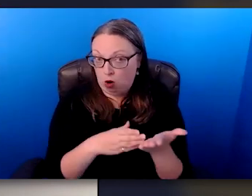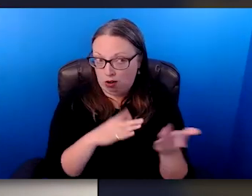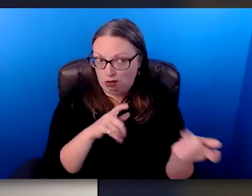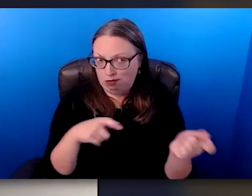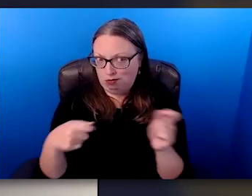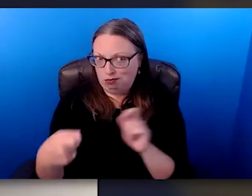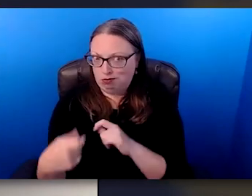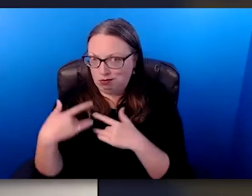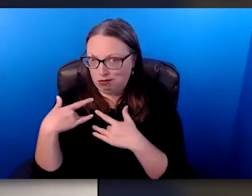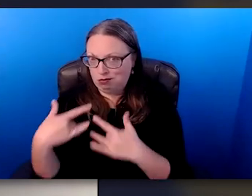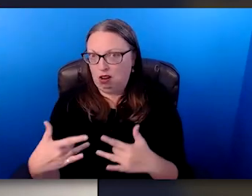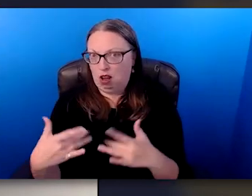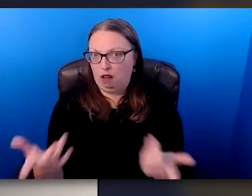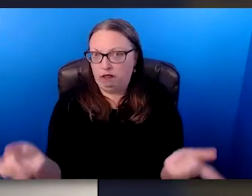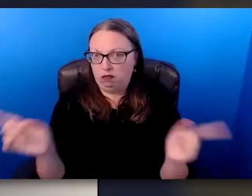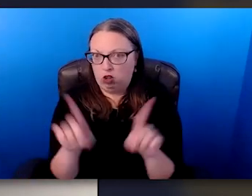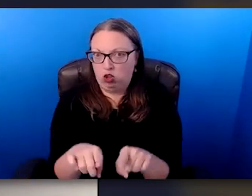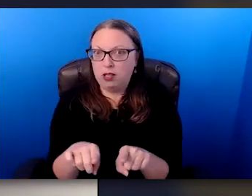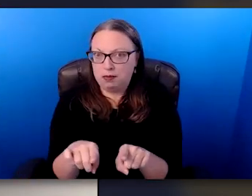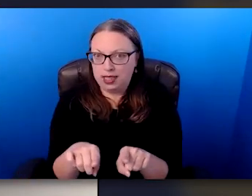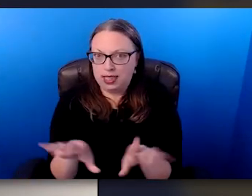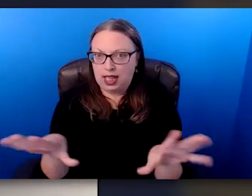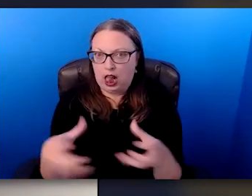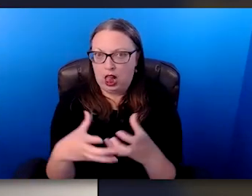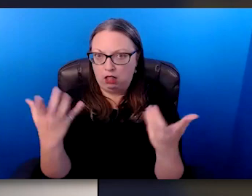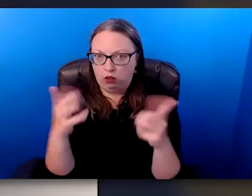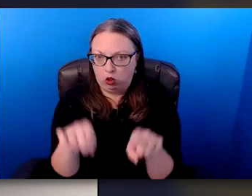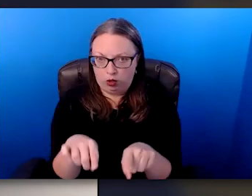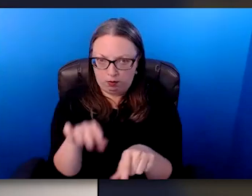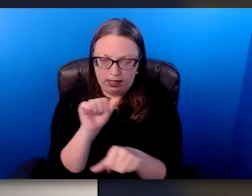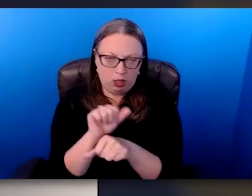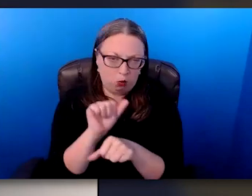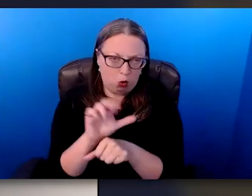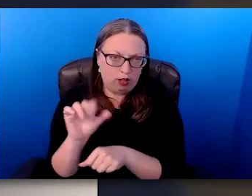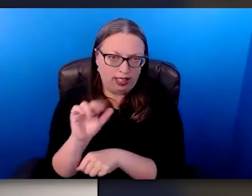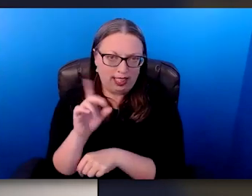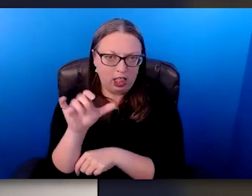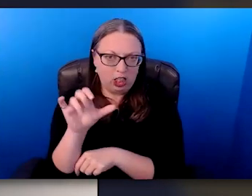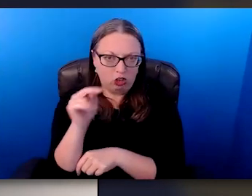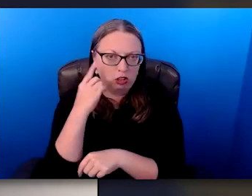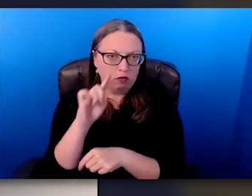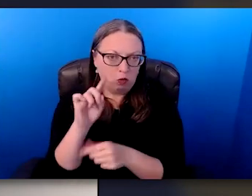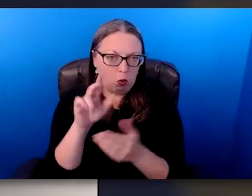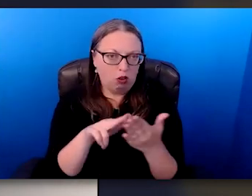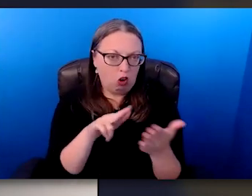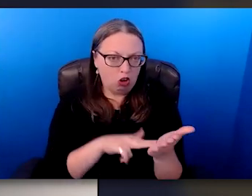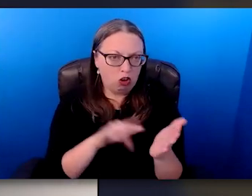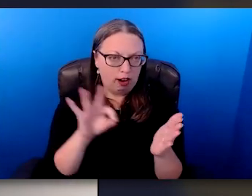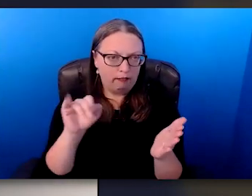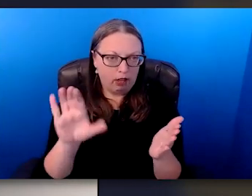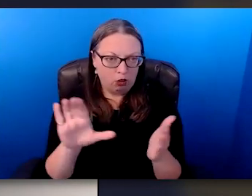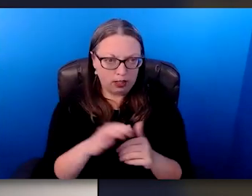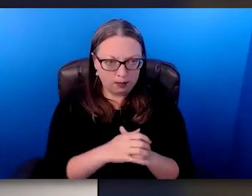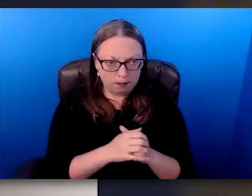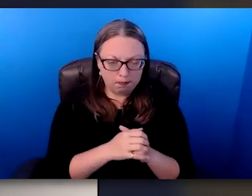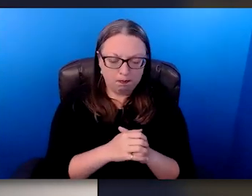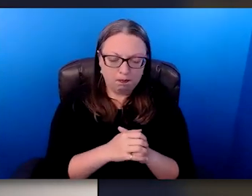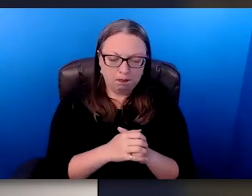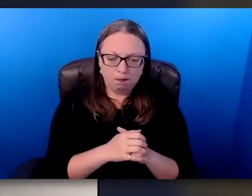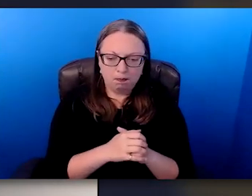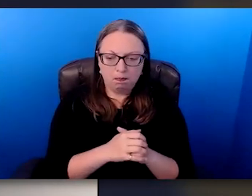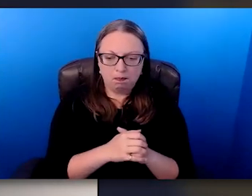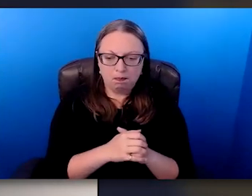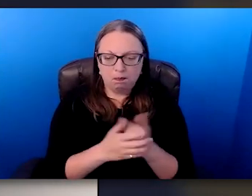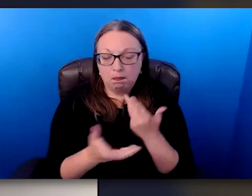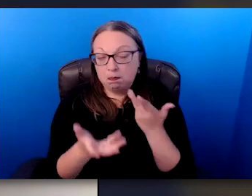evolving nature of collective agreements and working conditions for contract faculty. Mm-hmm. Yeah. Yeah. Just on what you were saying,